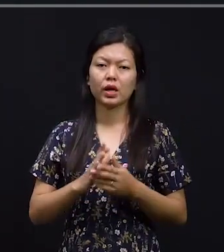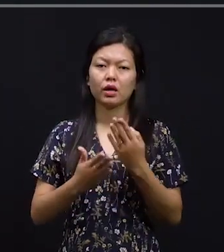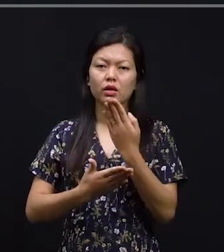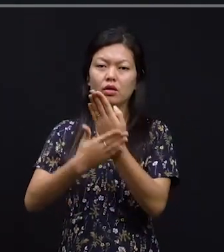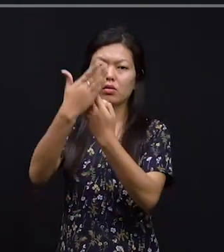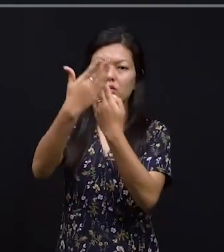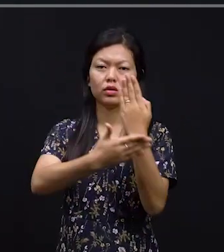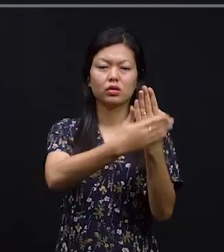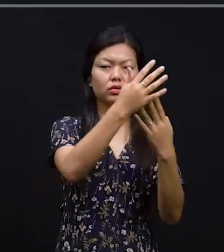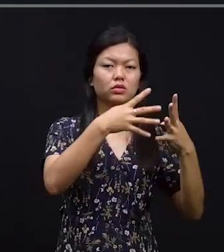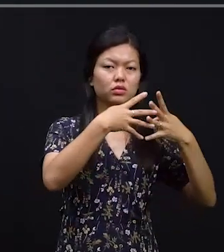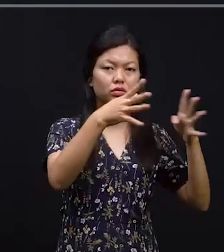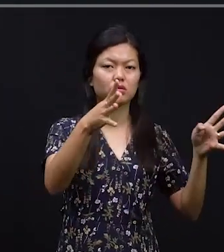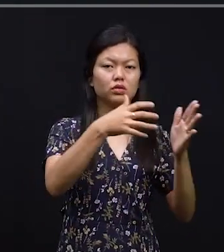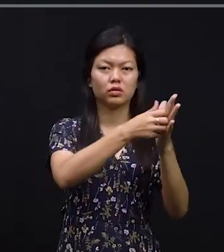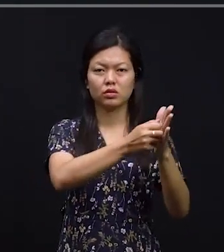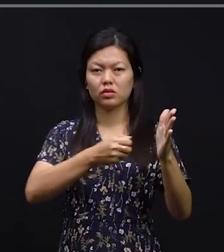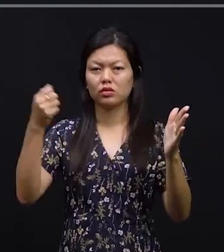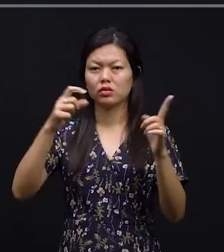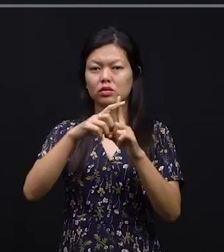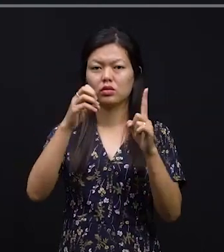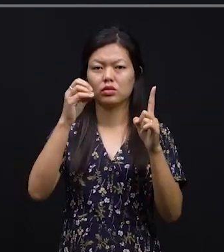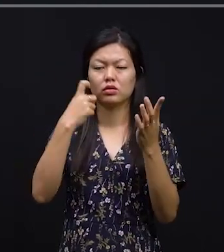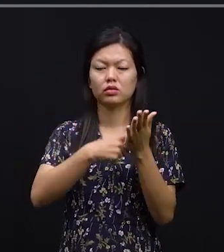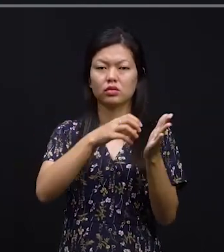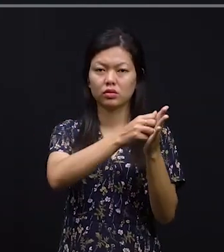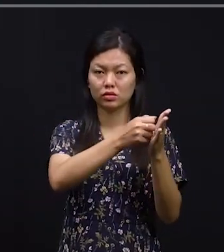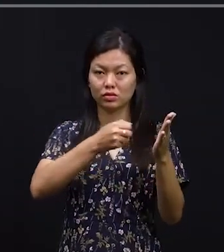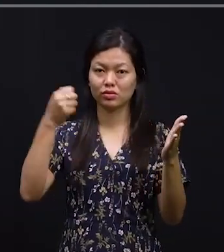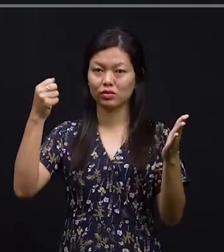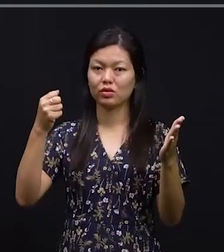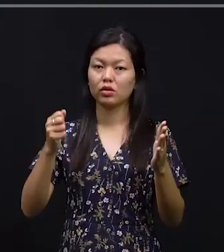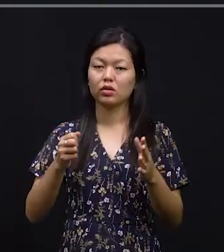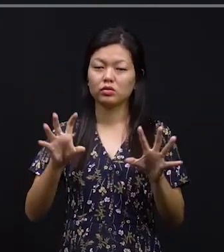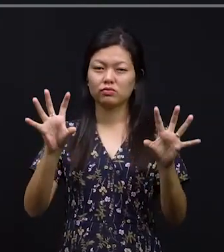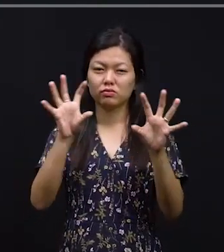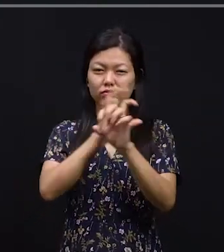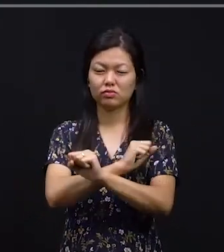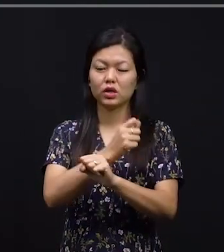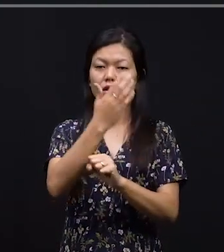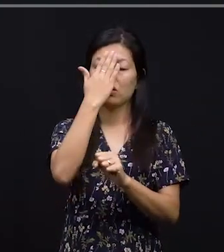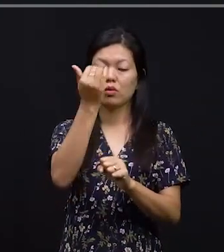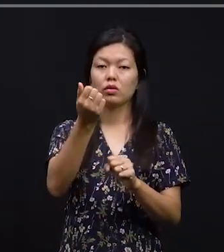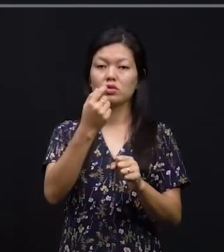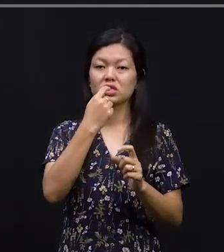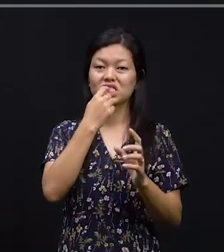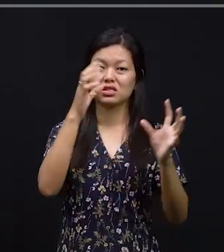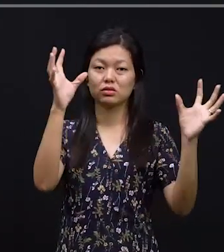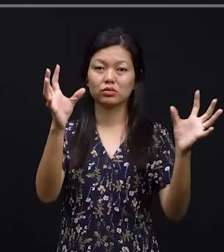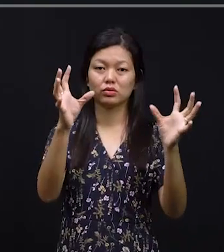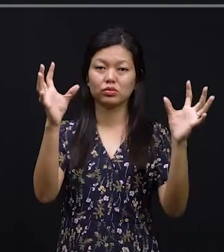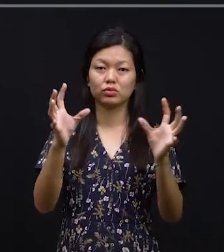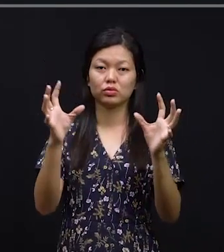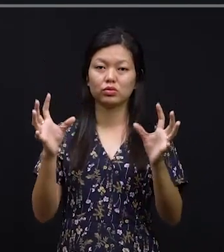doors, or the keyhole. You know, if there will always be keyhole for you to open the door. So the clouds